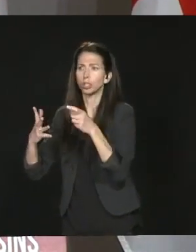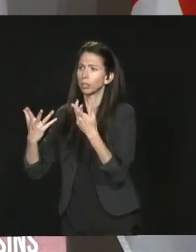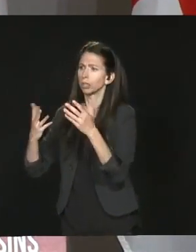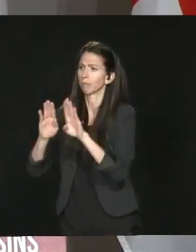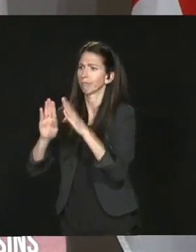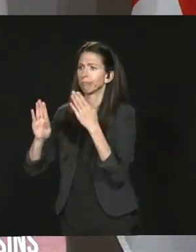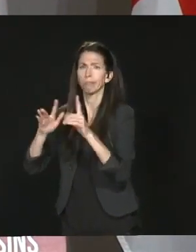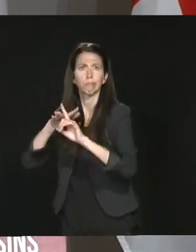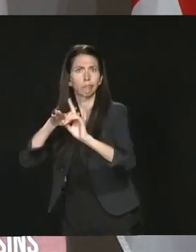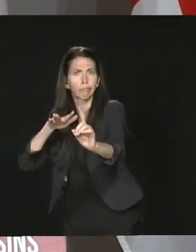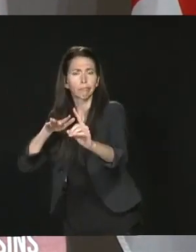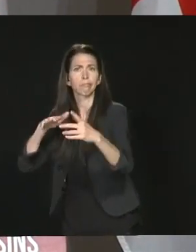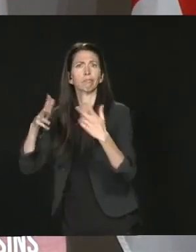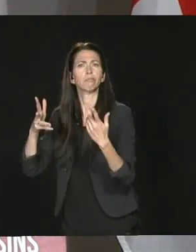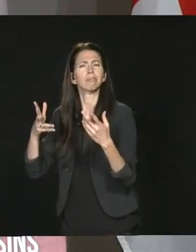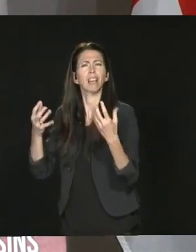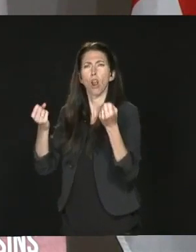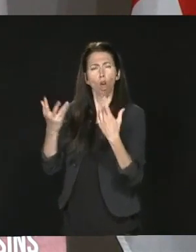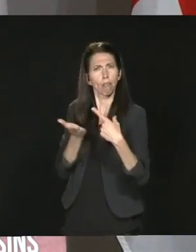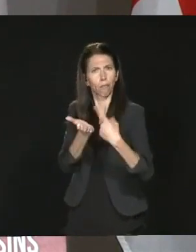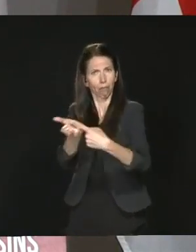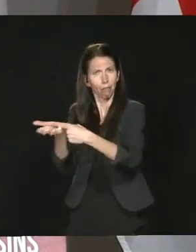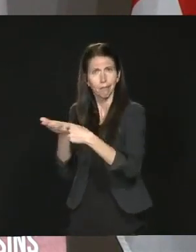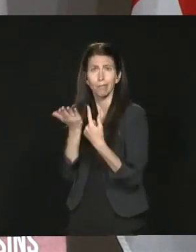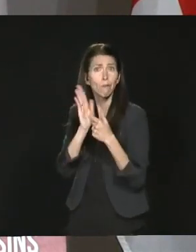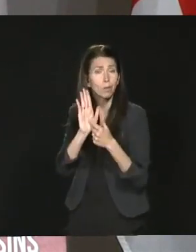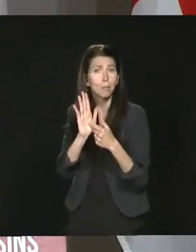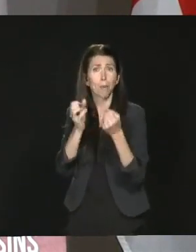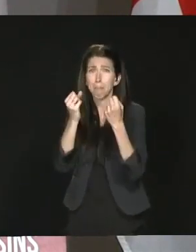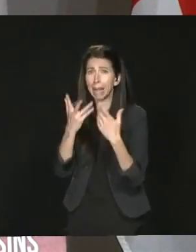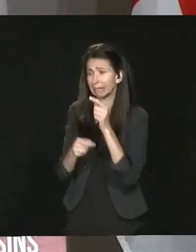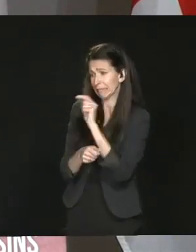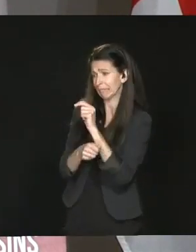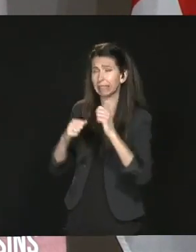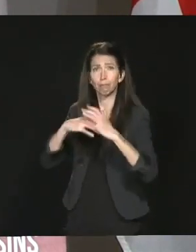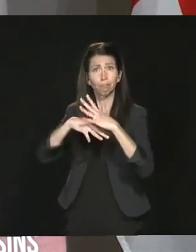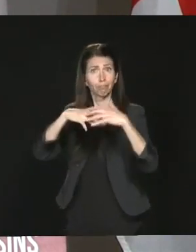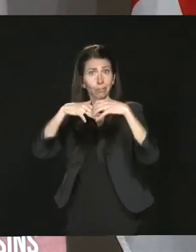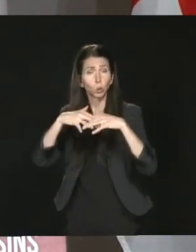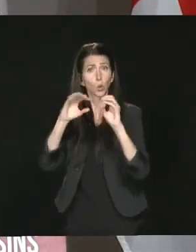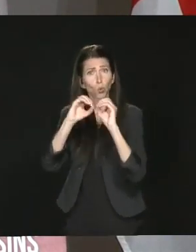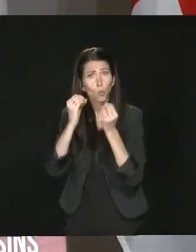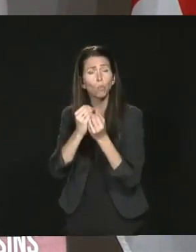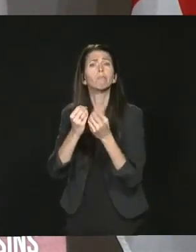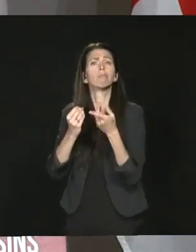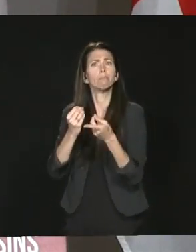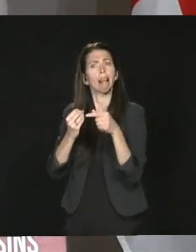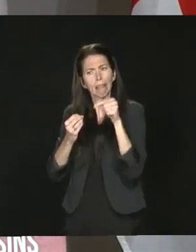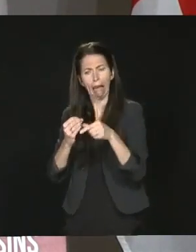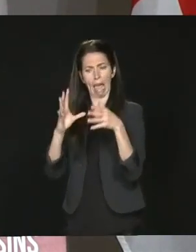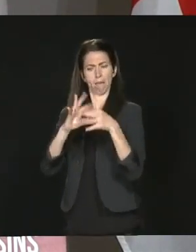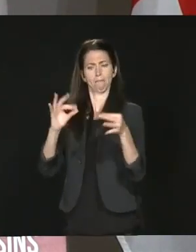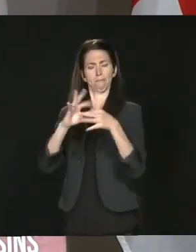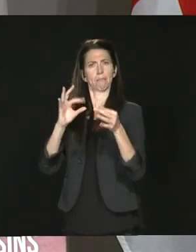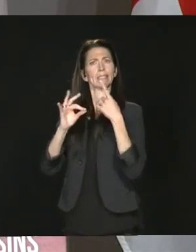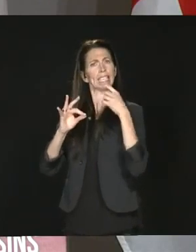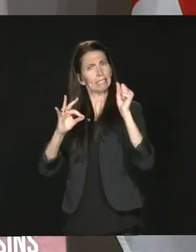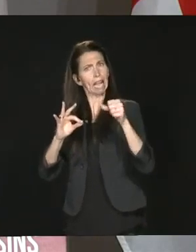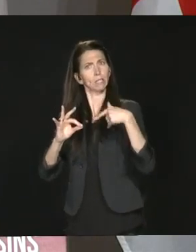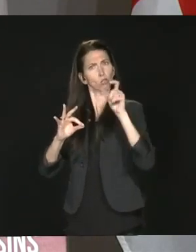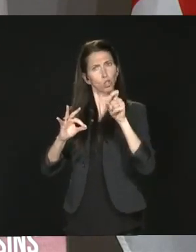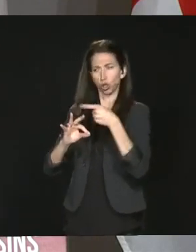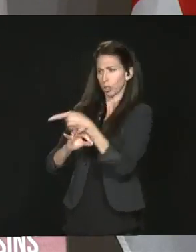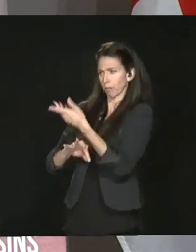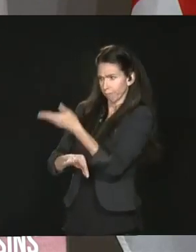to many, many other organizations have said that that is a step that needs to happen. Obviously, those calls are also part of the Truth